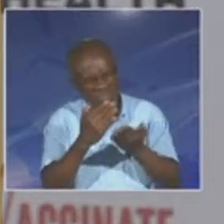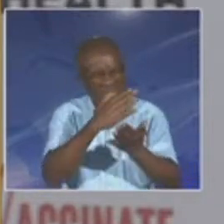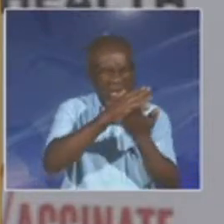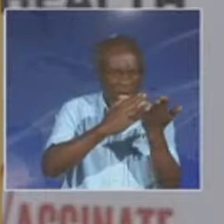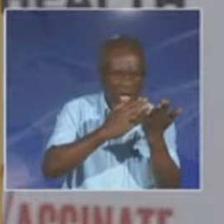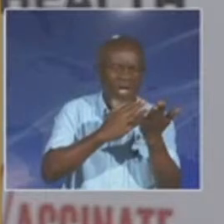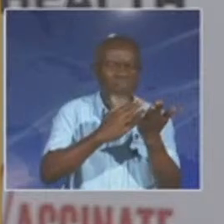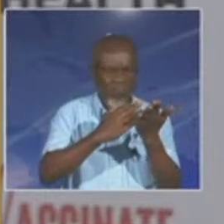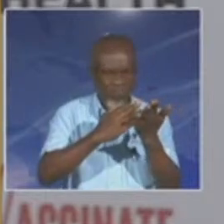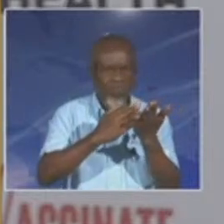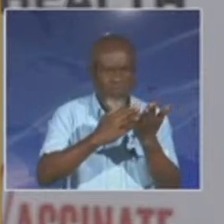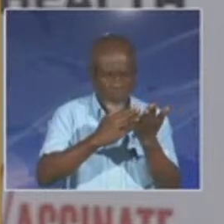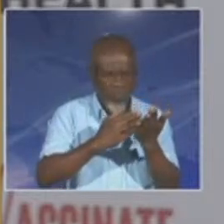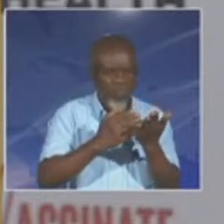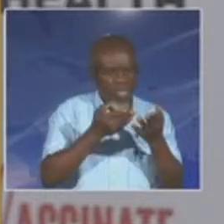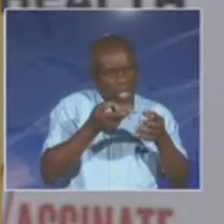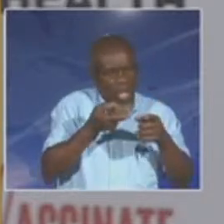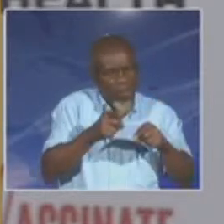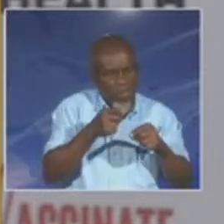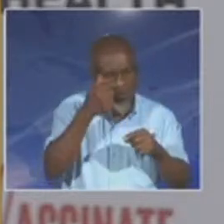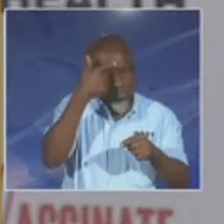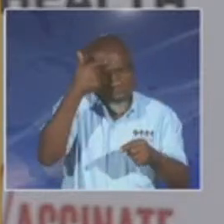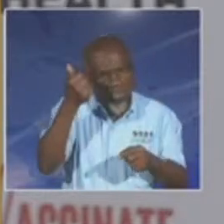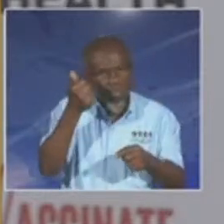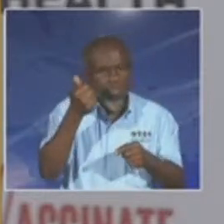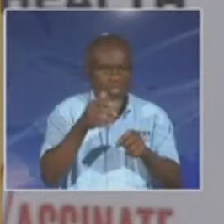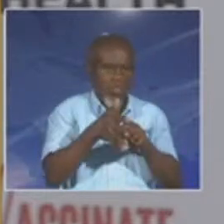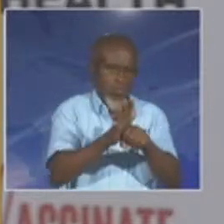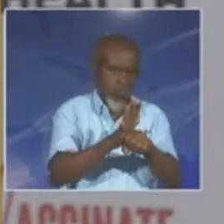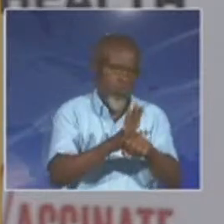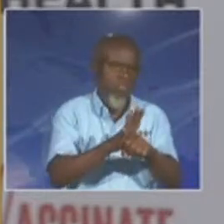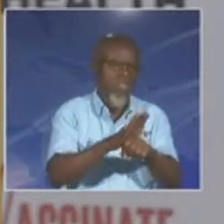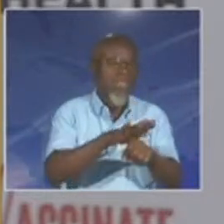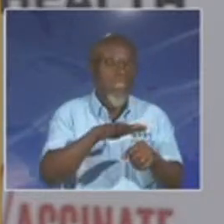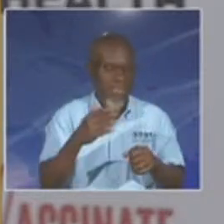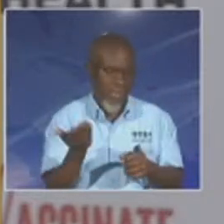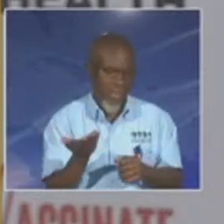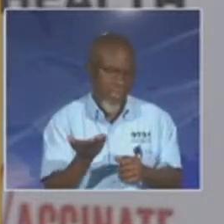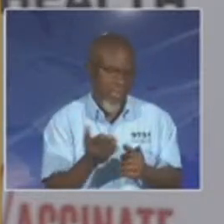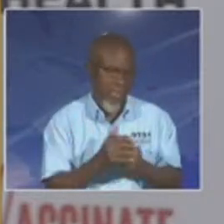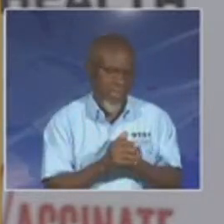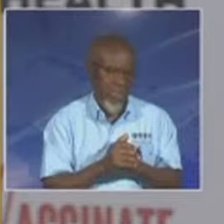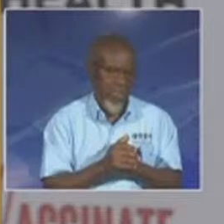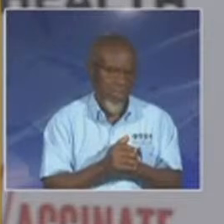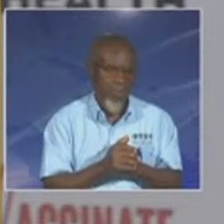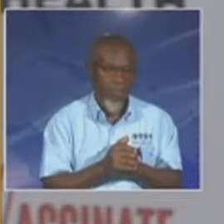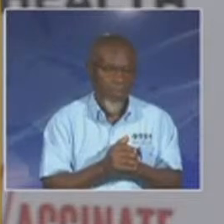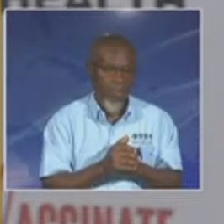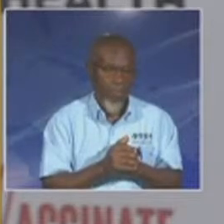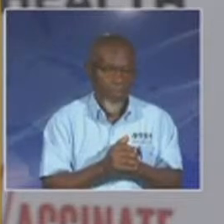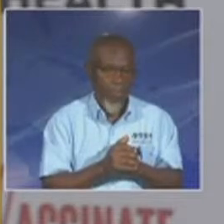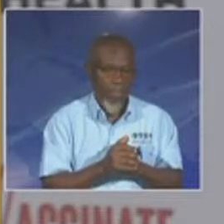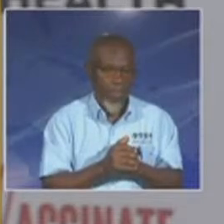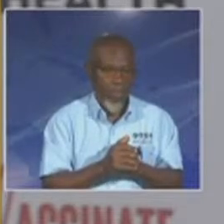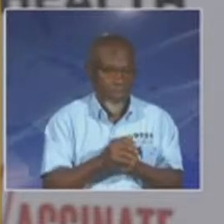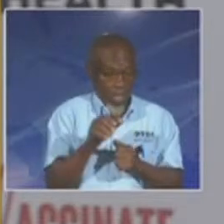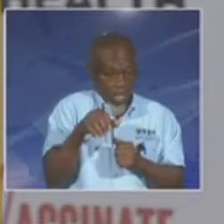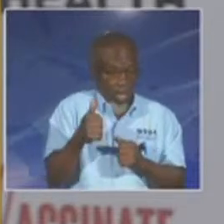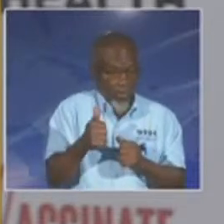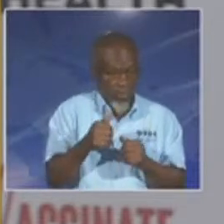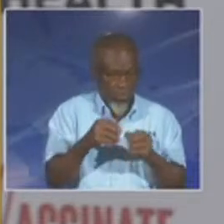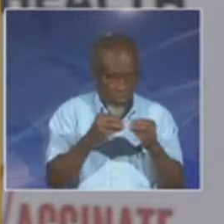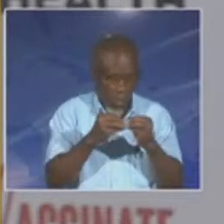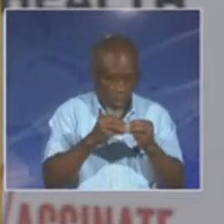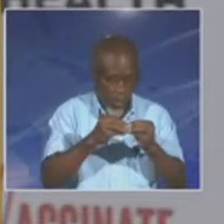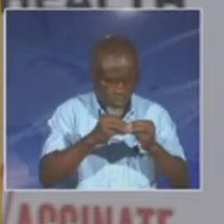excess in total we know we've accounted for with COVID deaths in particular. The additional breakdown would require the